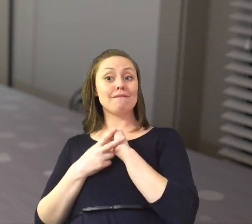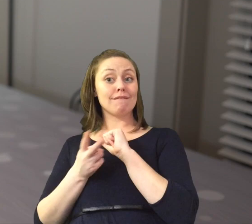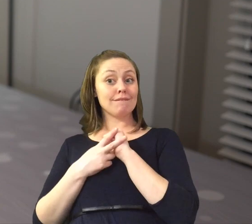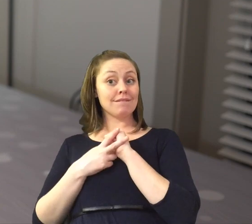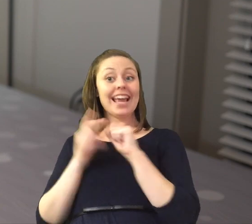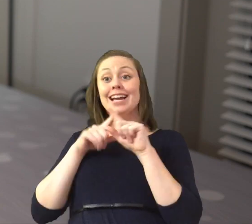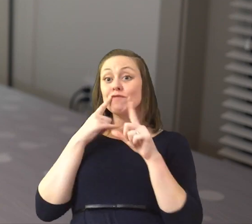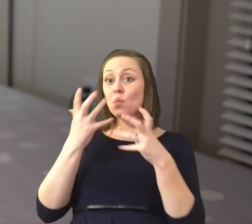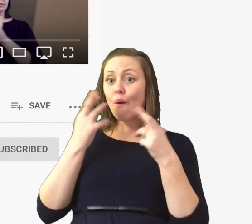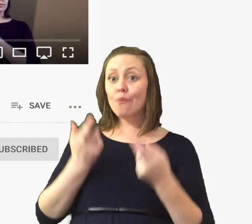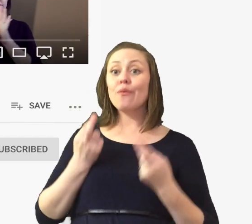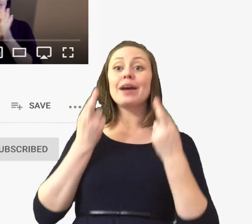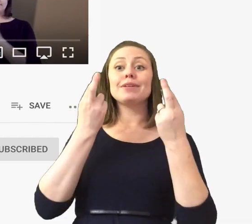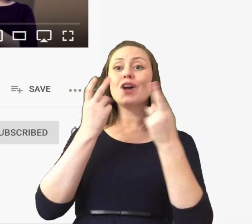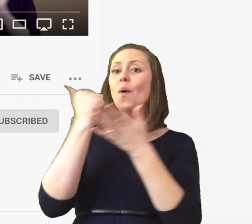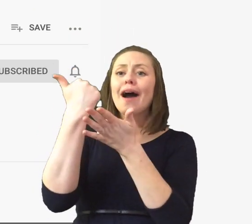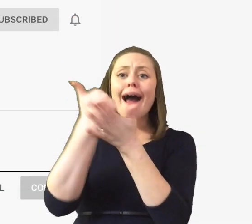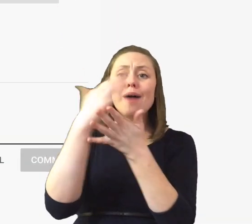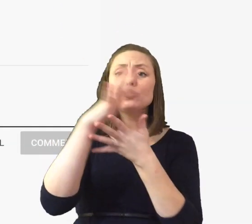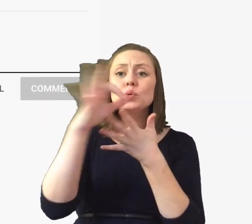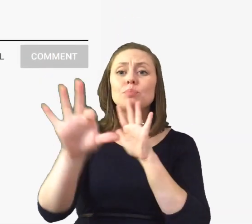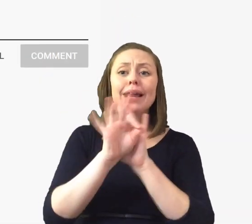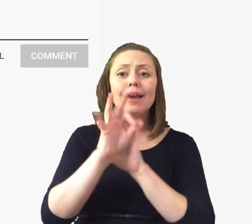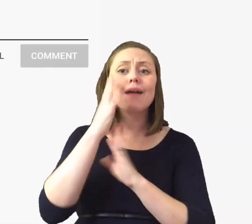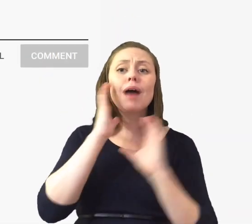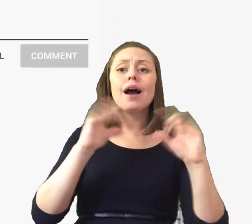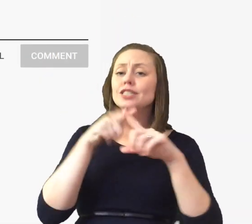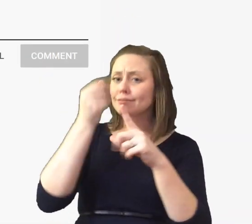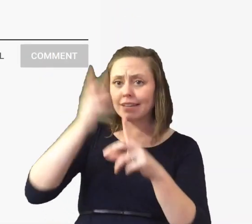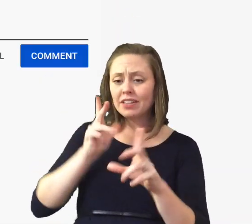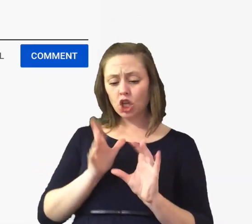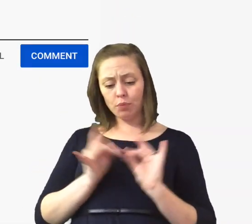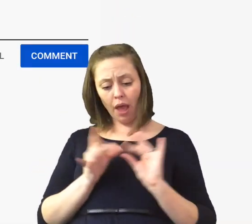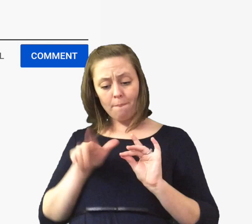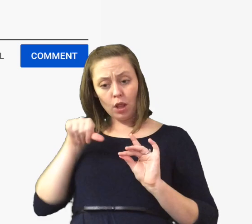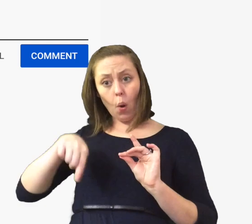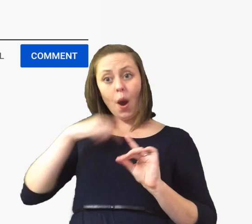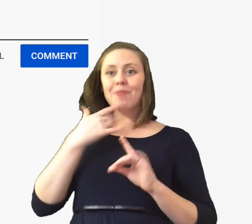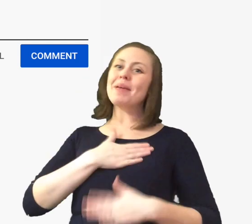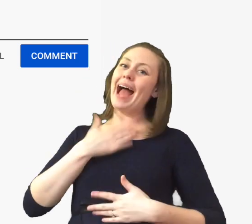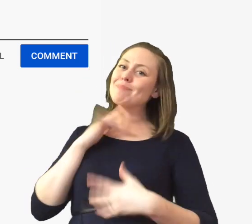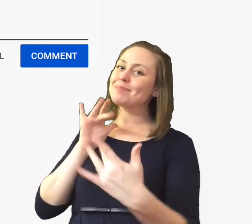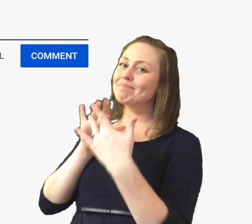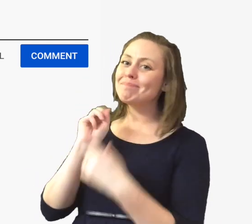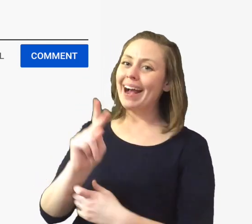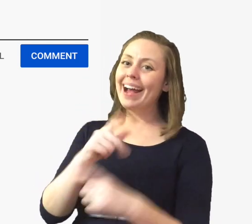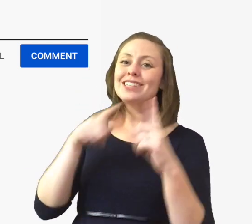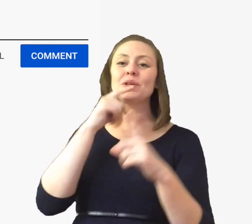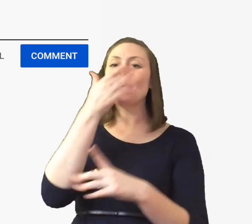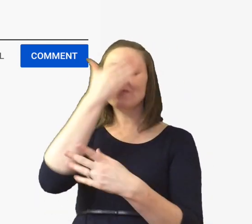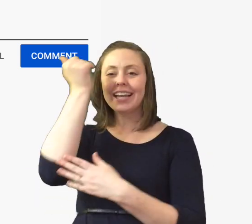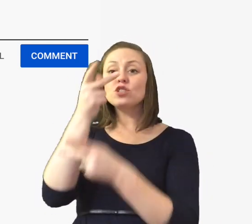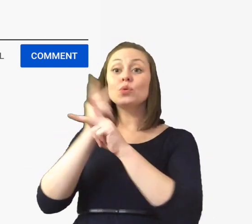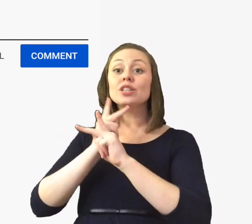want a recommendation or just help choosing a mattress, drop us a note below and we'll be happy to get back to you. Don't forget to